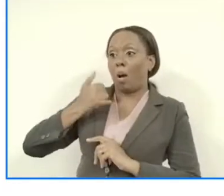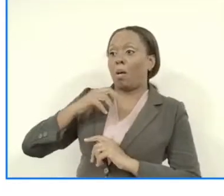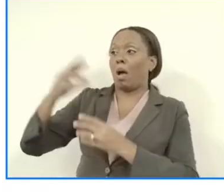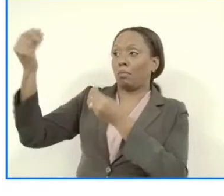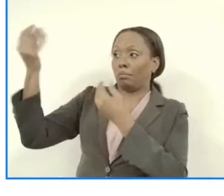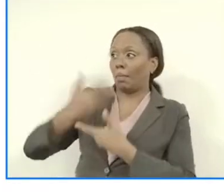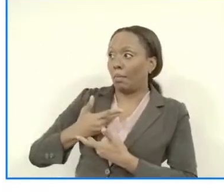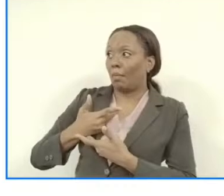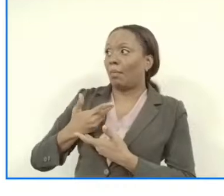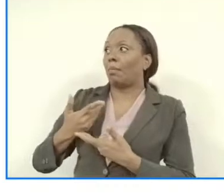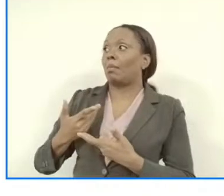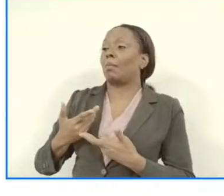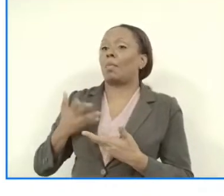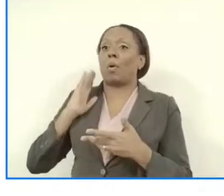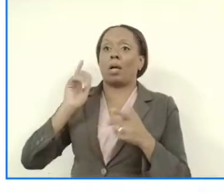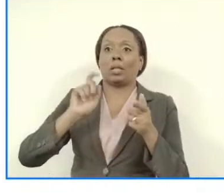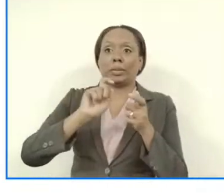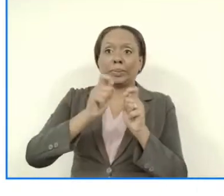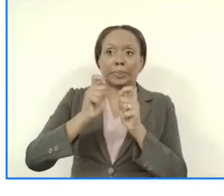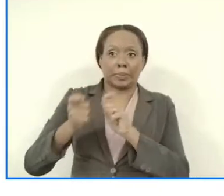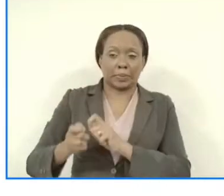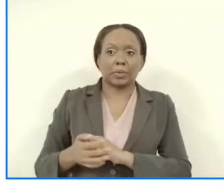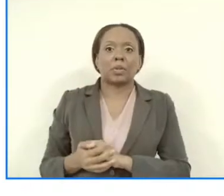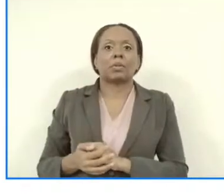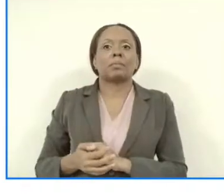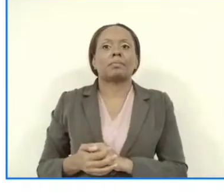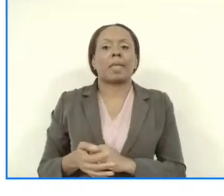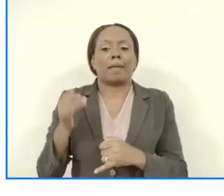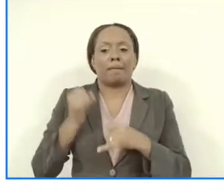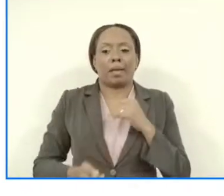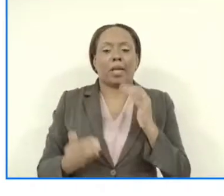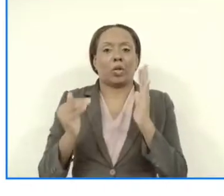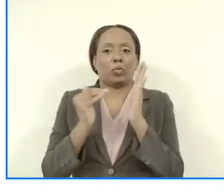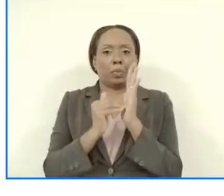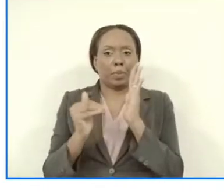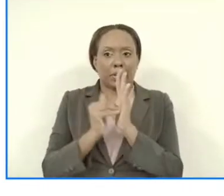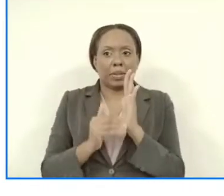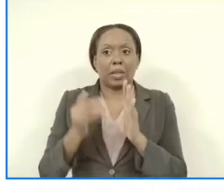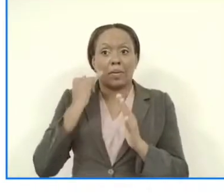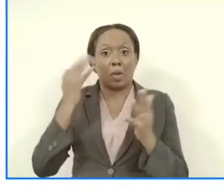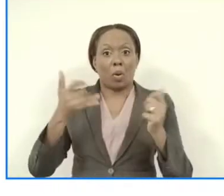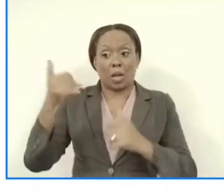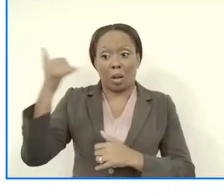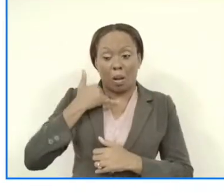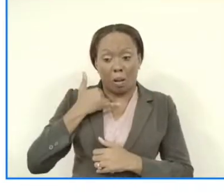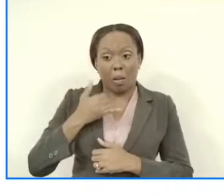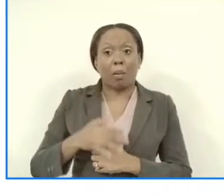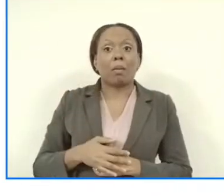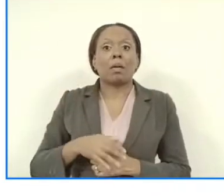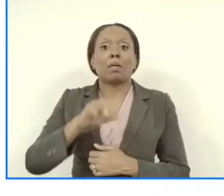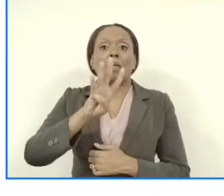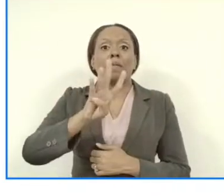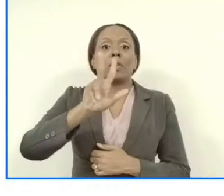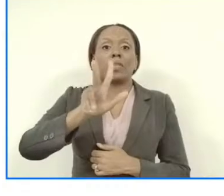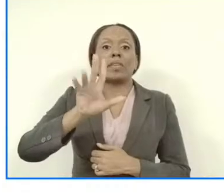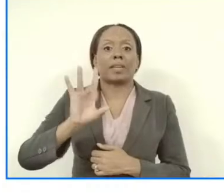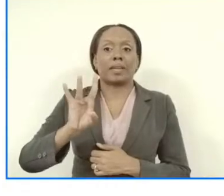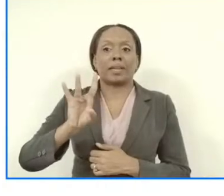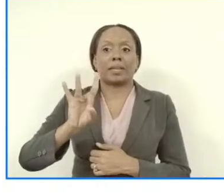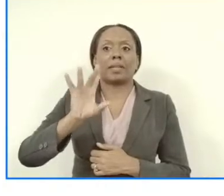Center. So just to repeat, the number to report any damage,